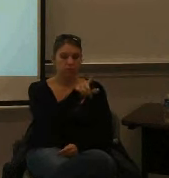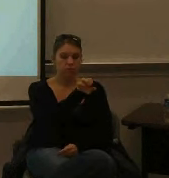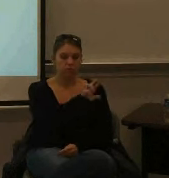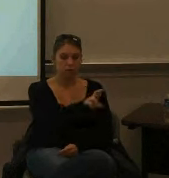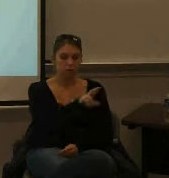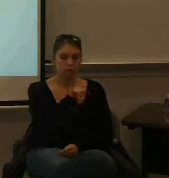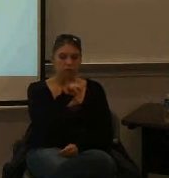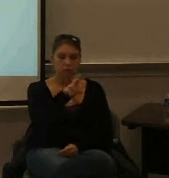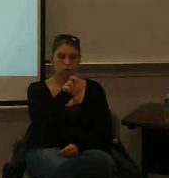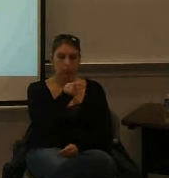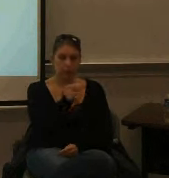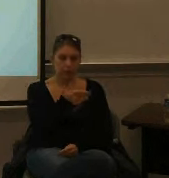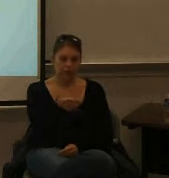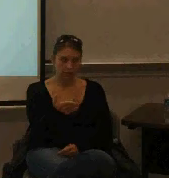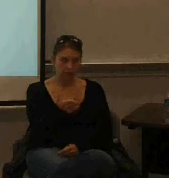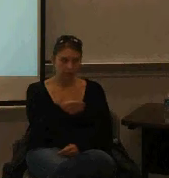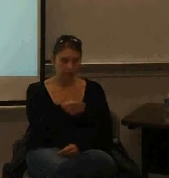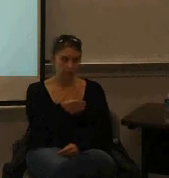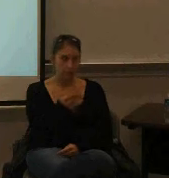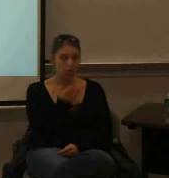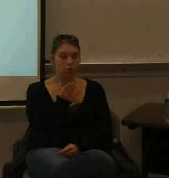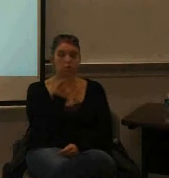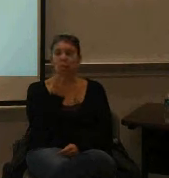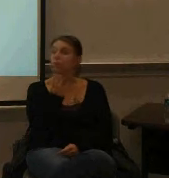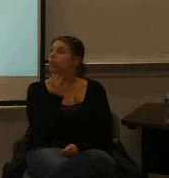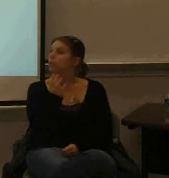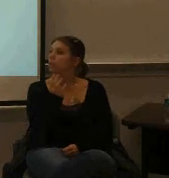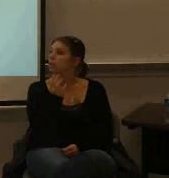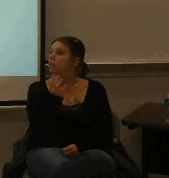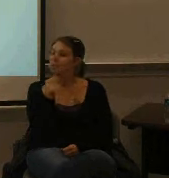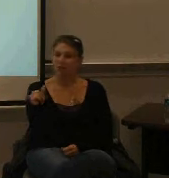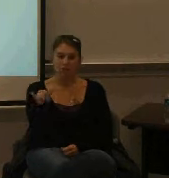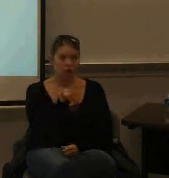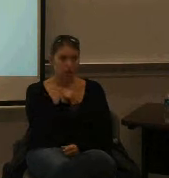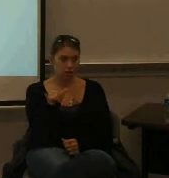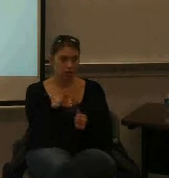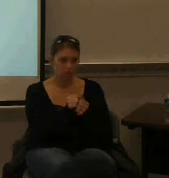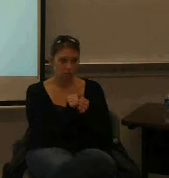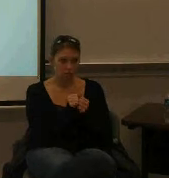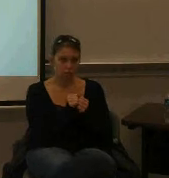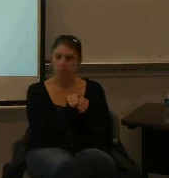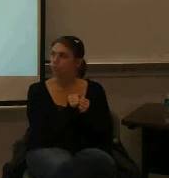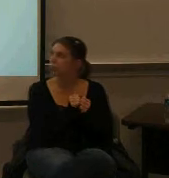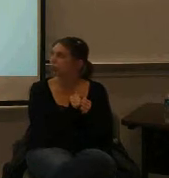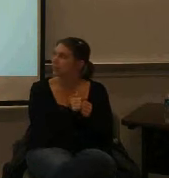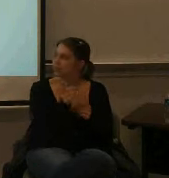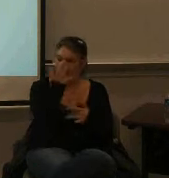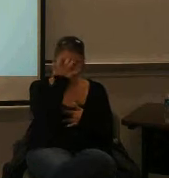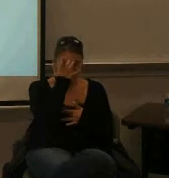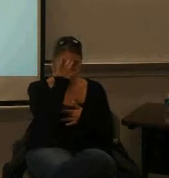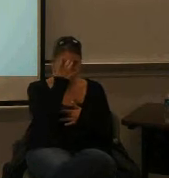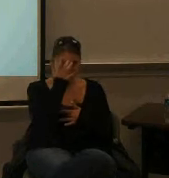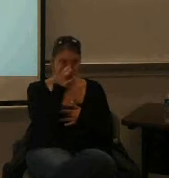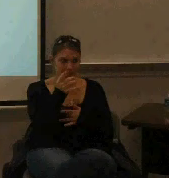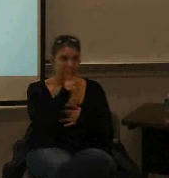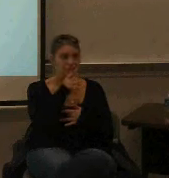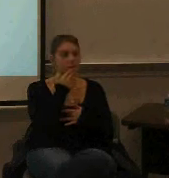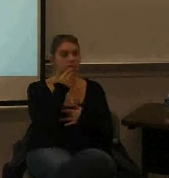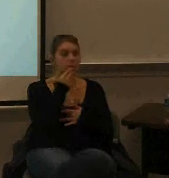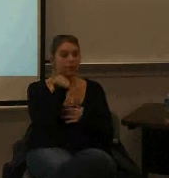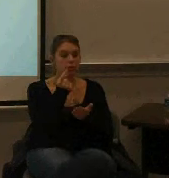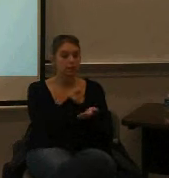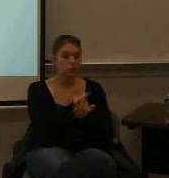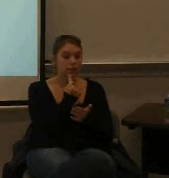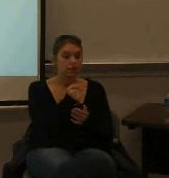thing. And that is, just like with disease, it is better to treat